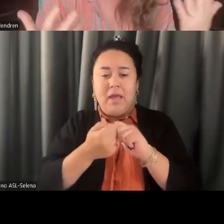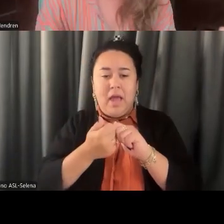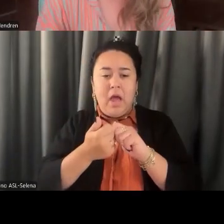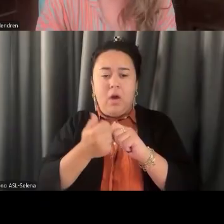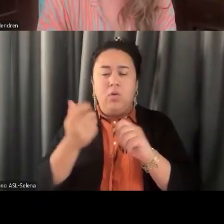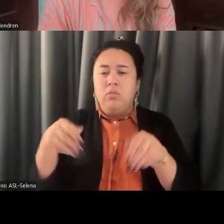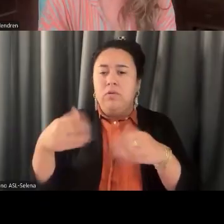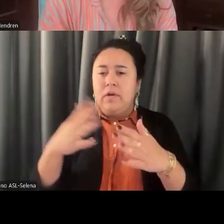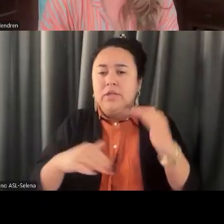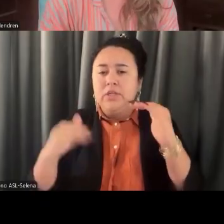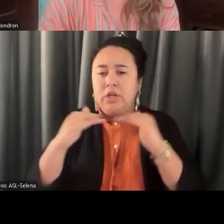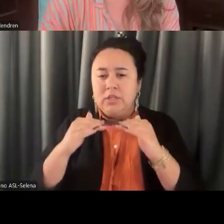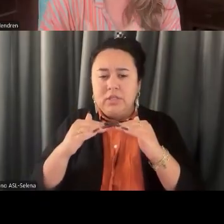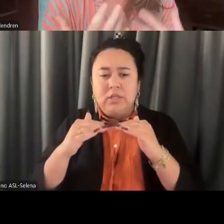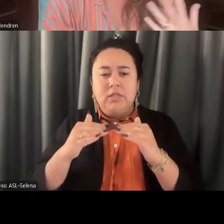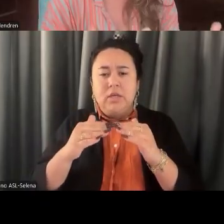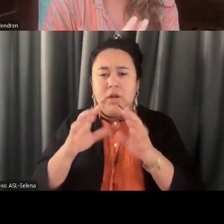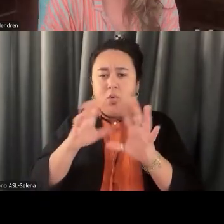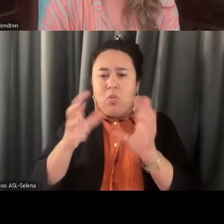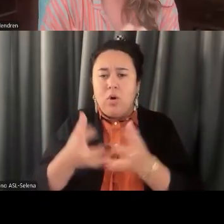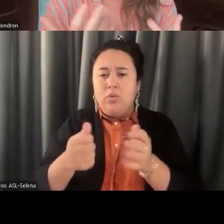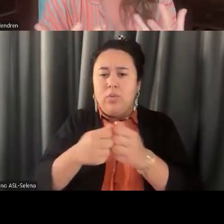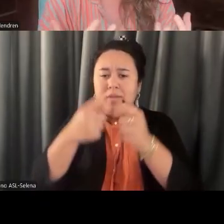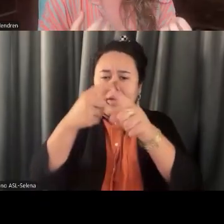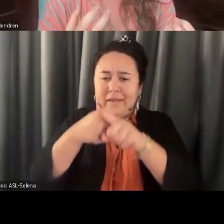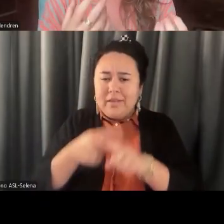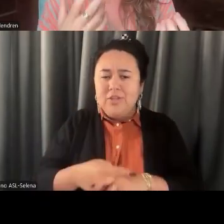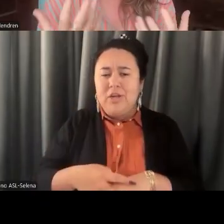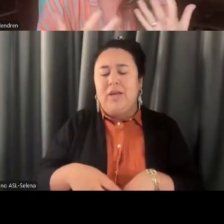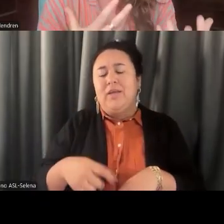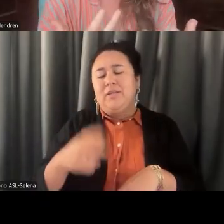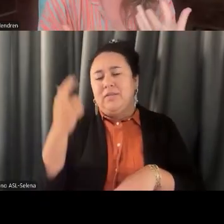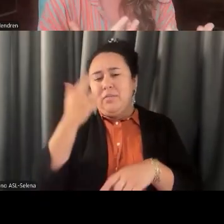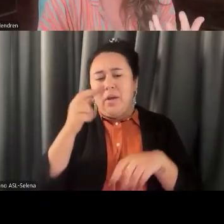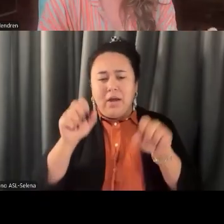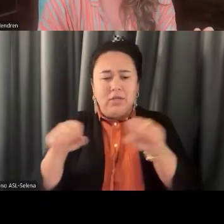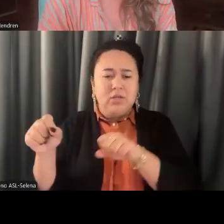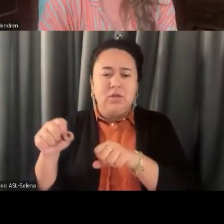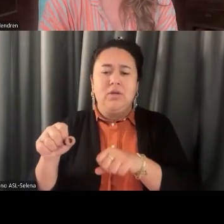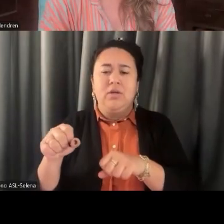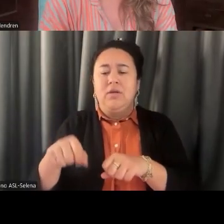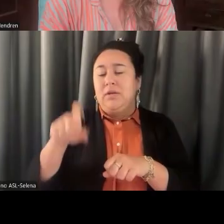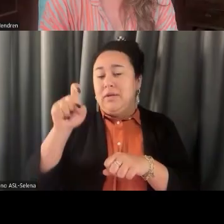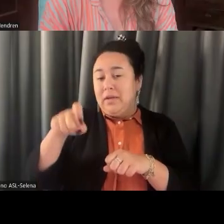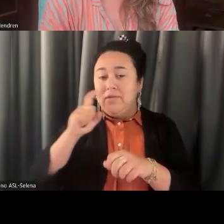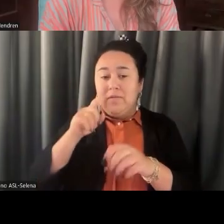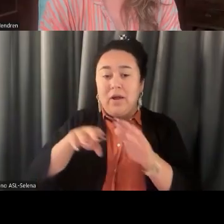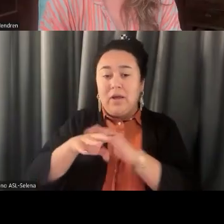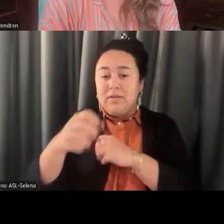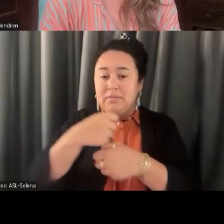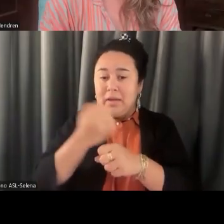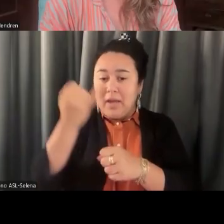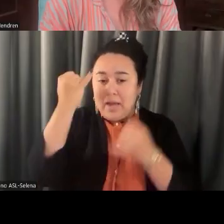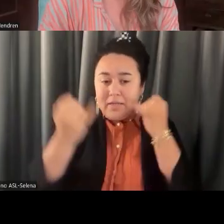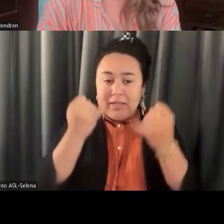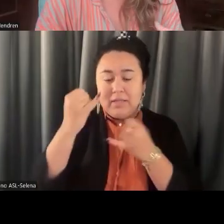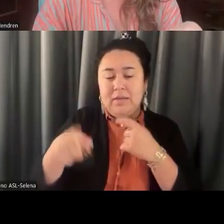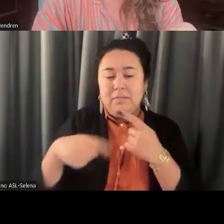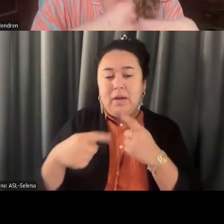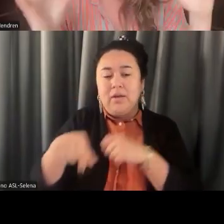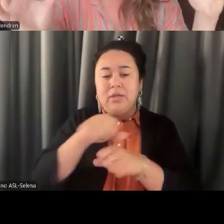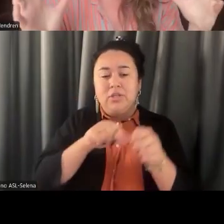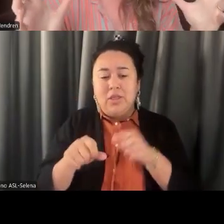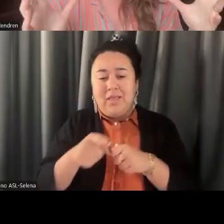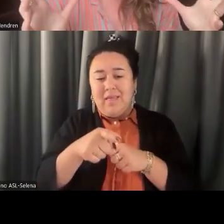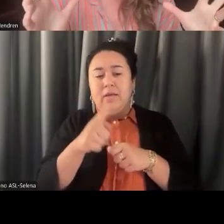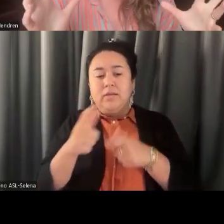and sentimentality, the need for practical access and also making ideas and meaning about one another. So finally, then this was a kind